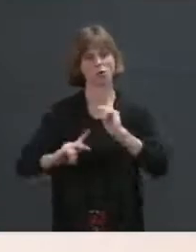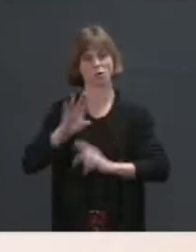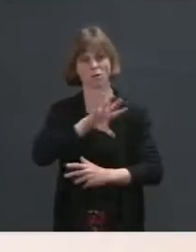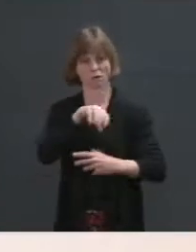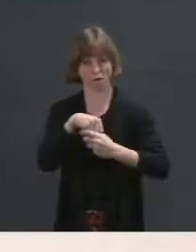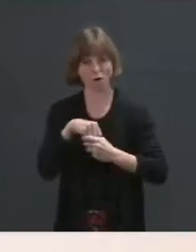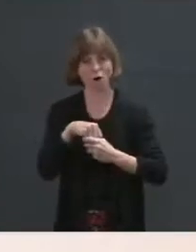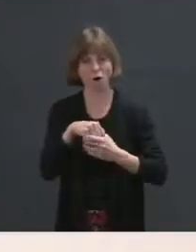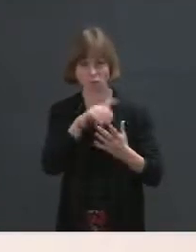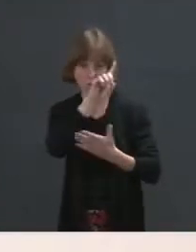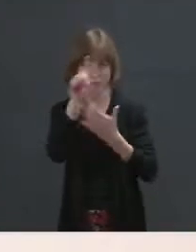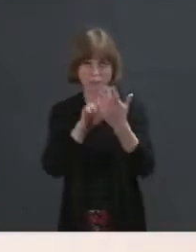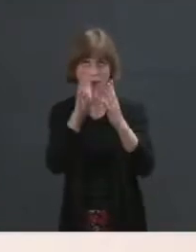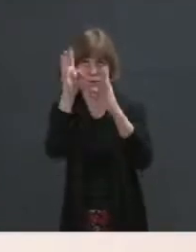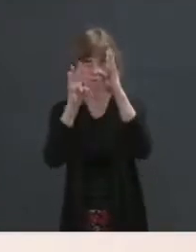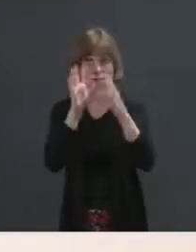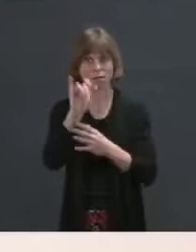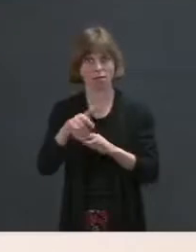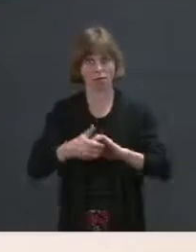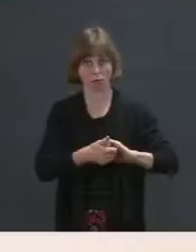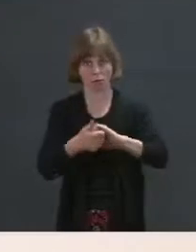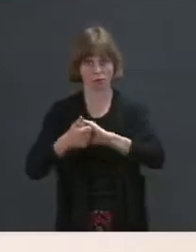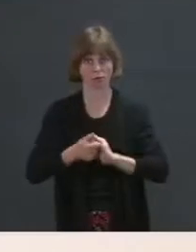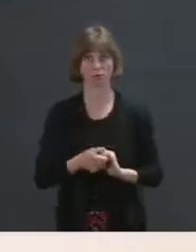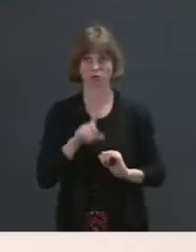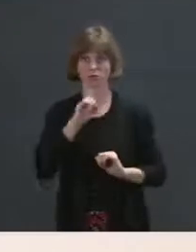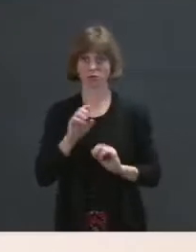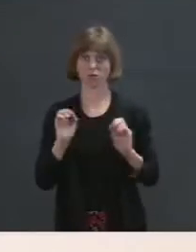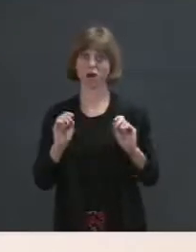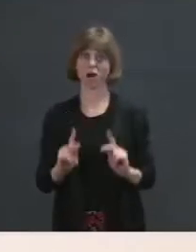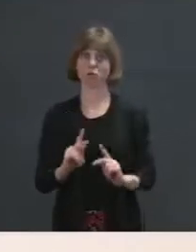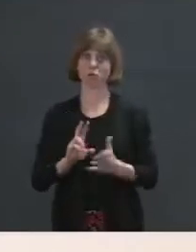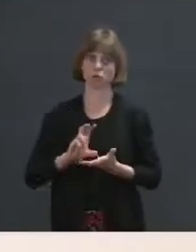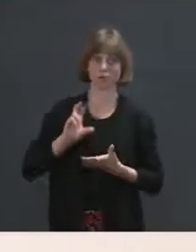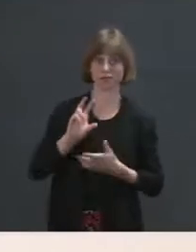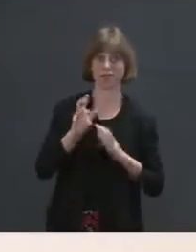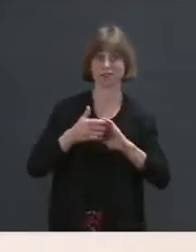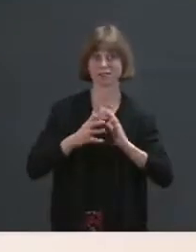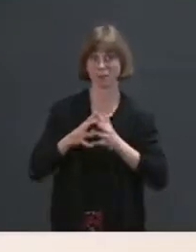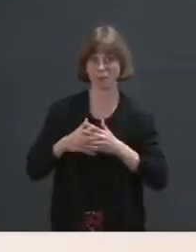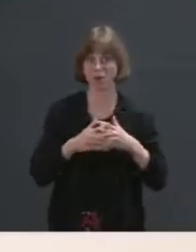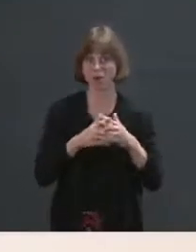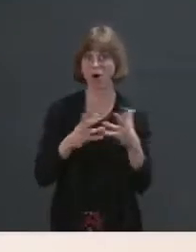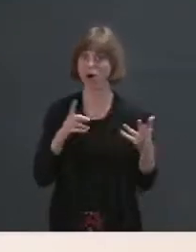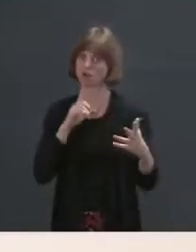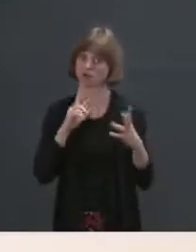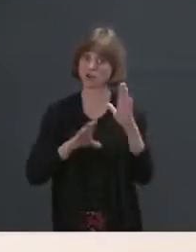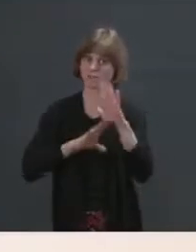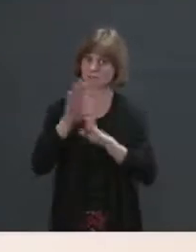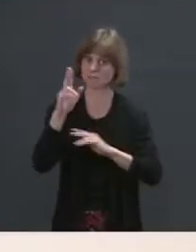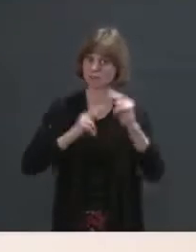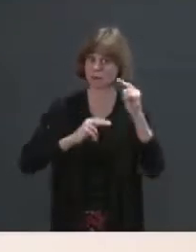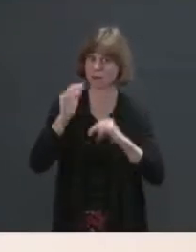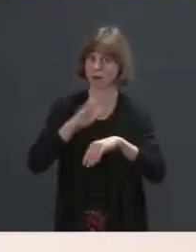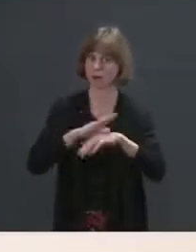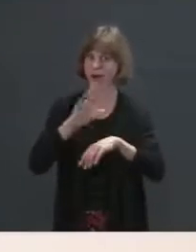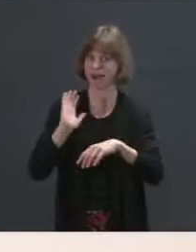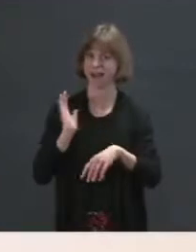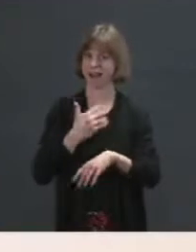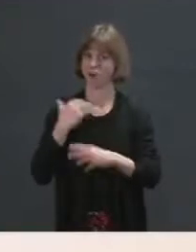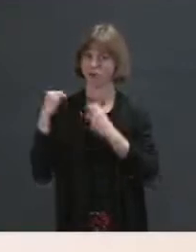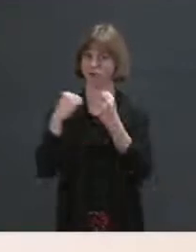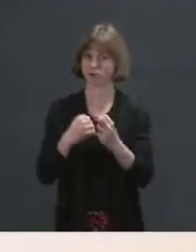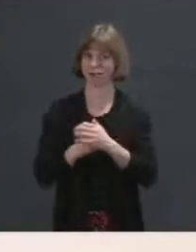This is a real opportunity to invest in the future of America and build on our nation's strengths. There are opportunities for small business development to help